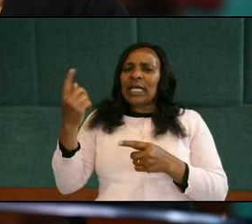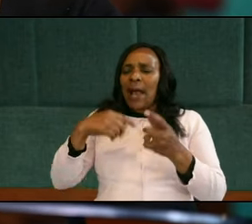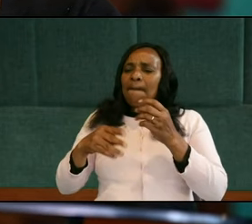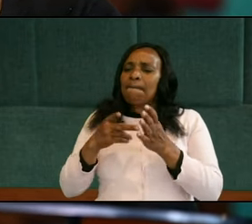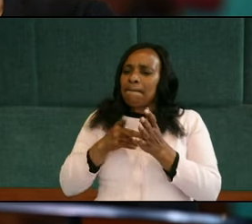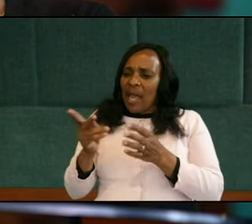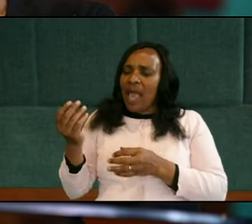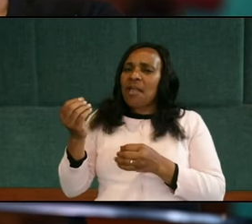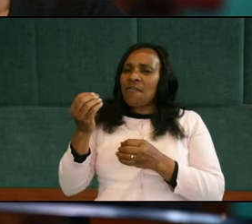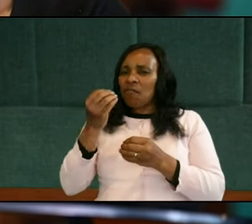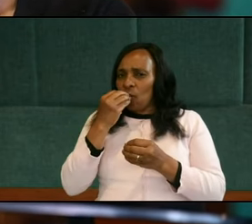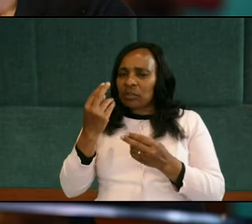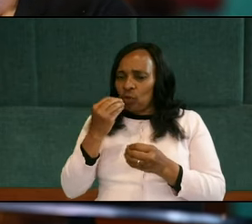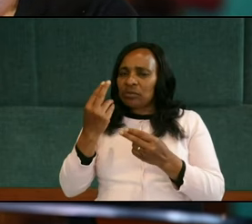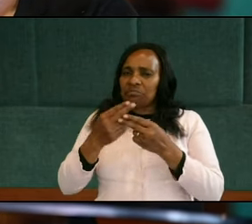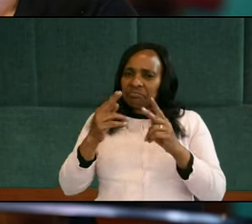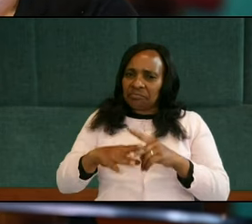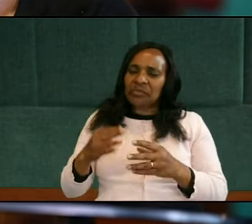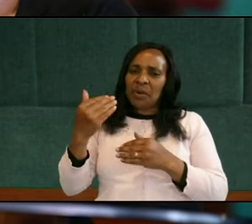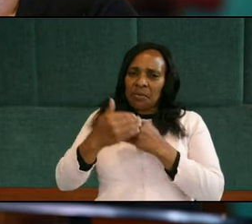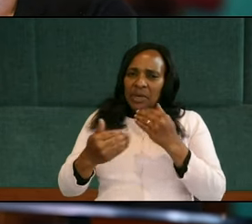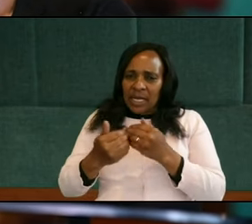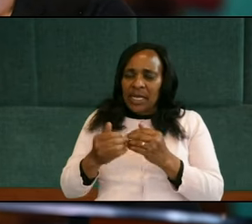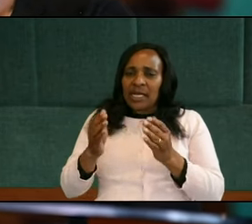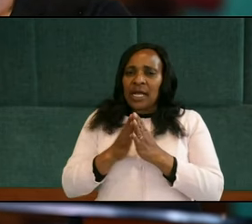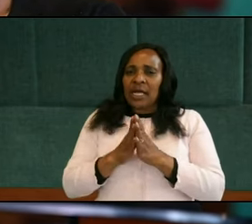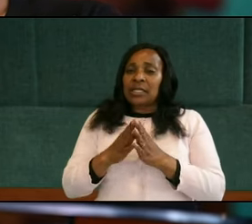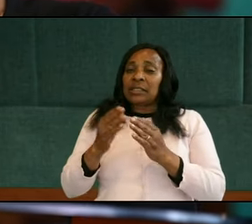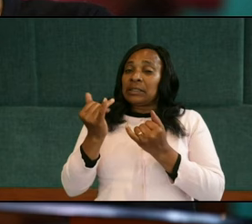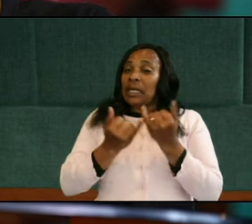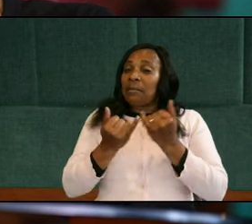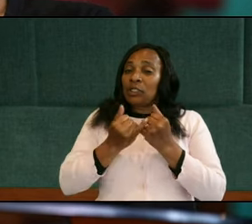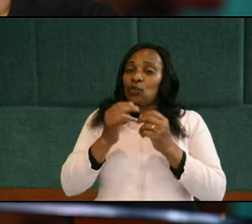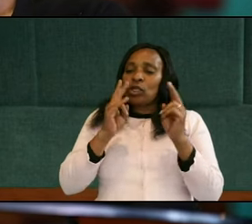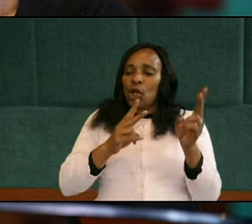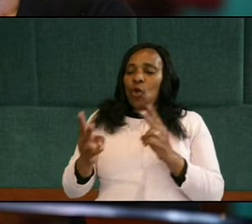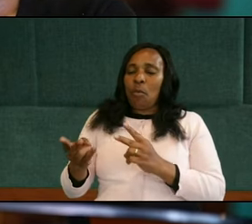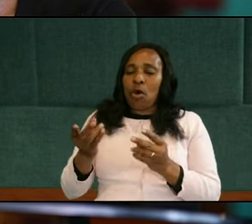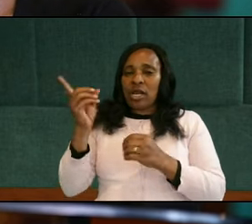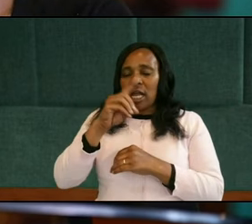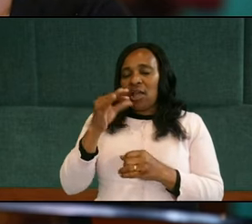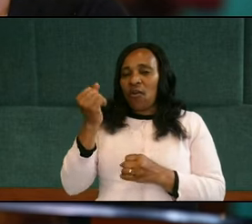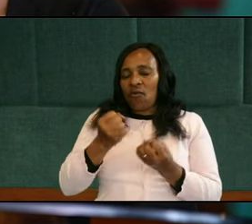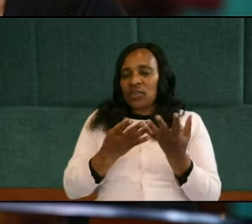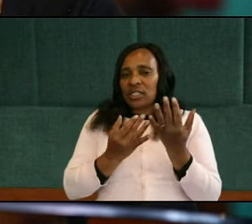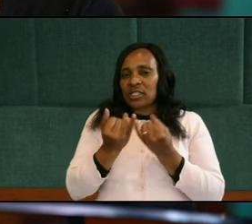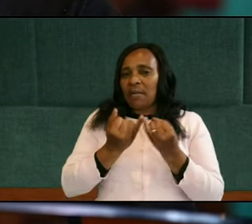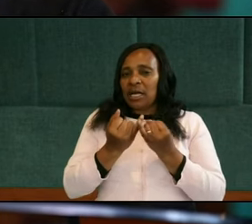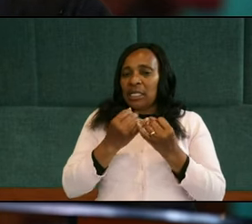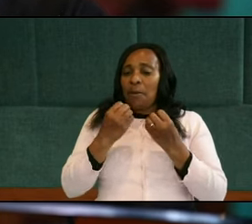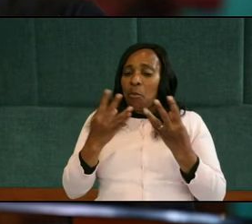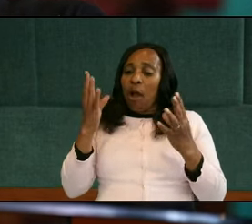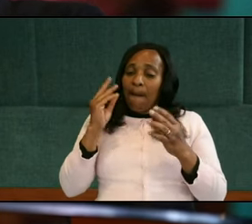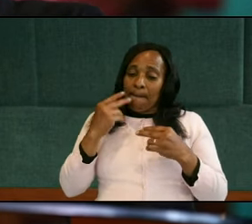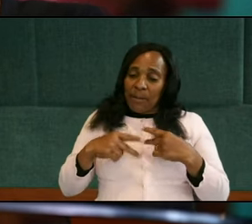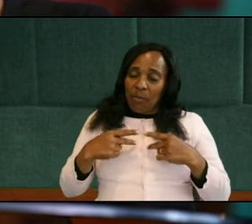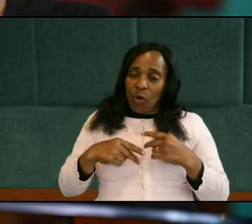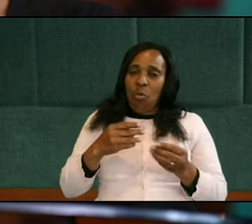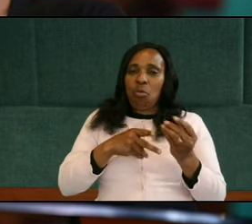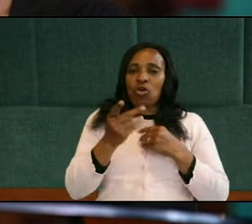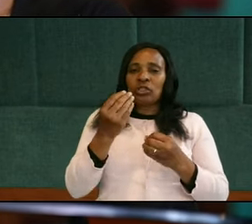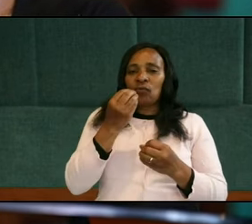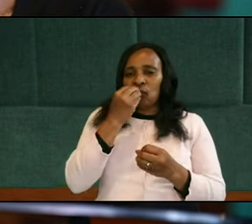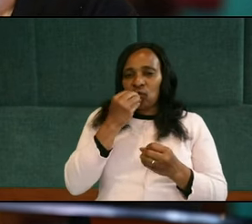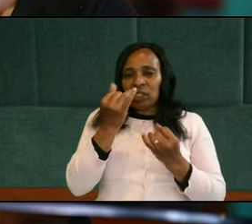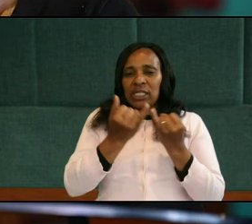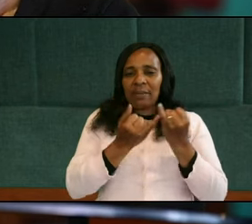and cookies. But Sabbath was the most popular shopping day. More people bought food on Sabbath than any other